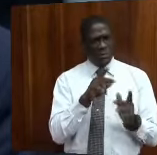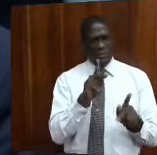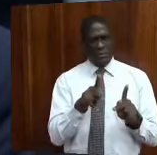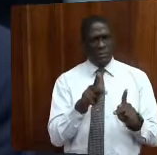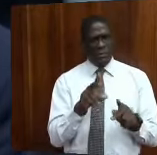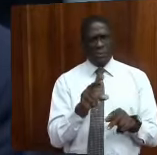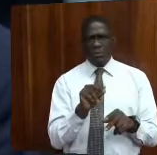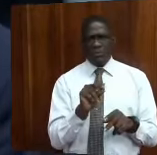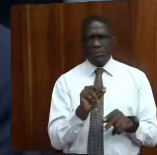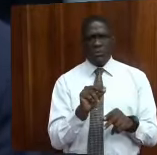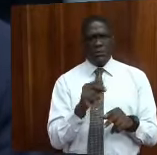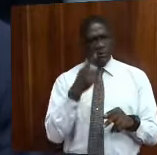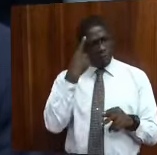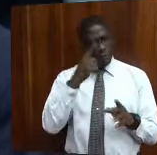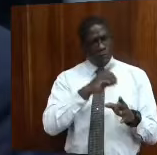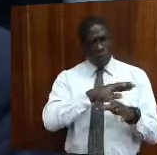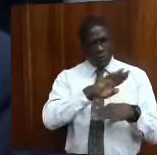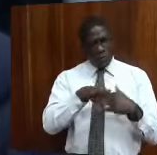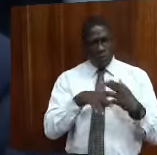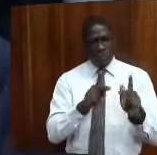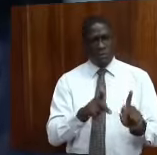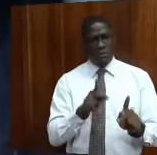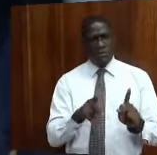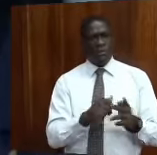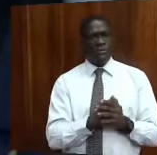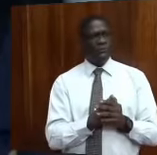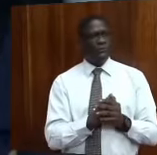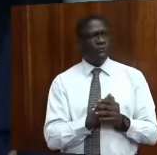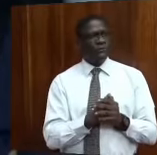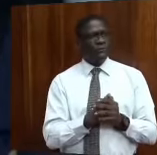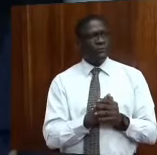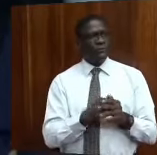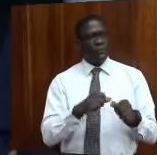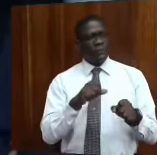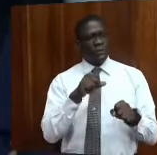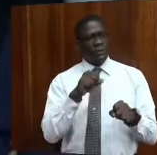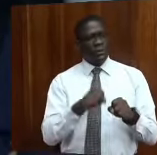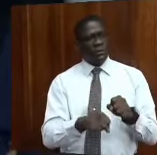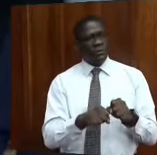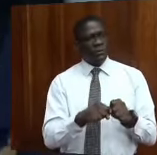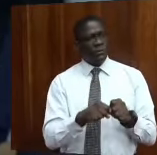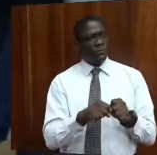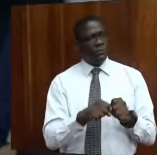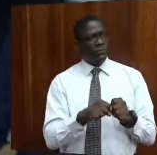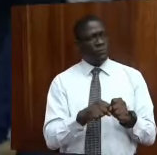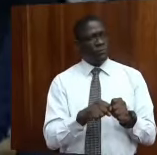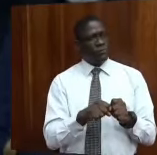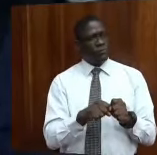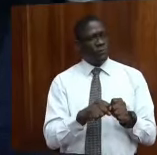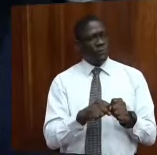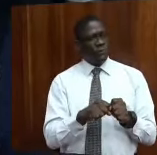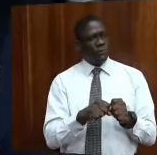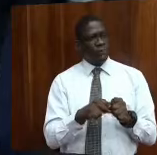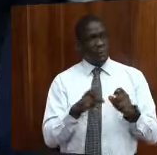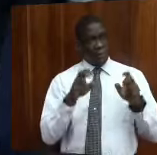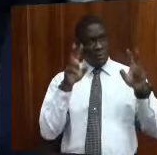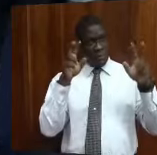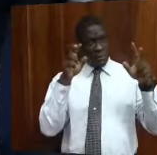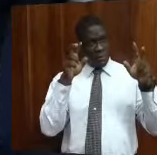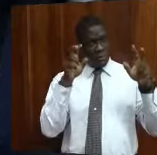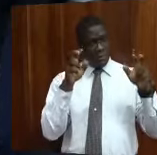so it is, Mr. Speaker, in the case of these budgetary proposals, which we have framed around the theme, transforming our economy